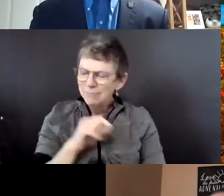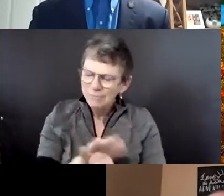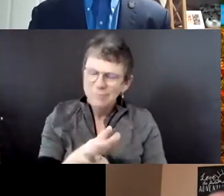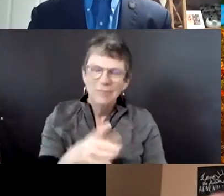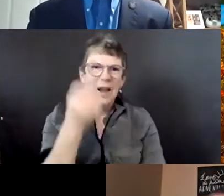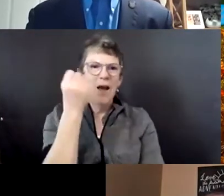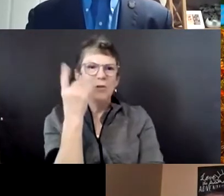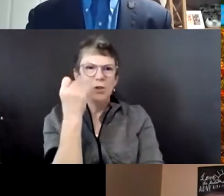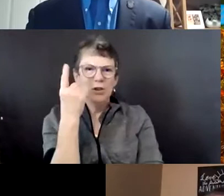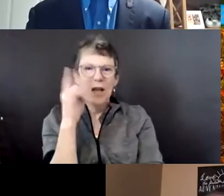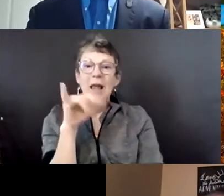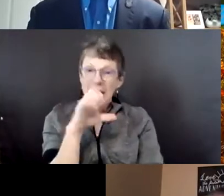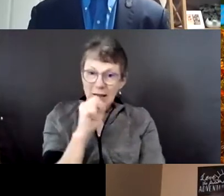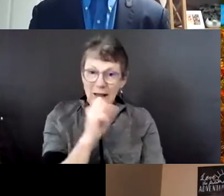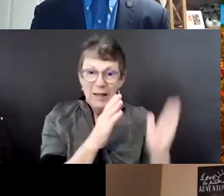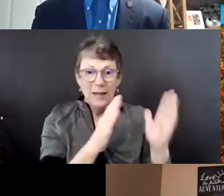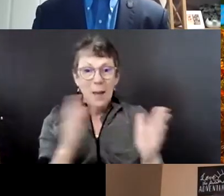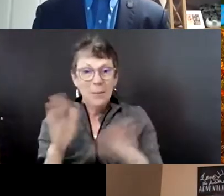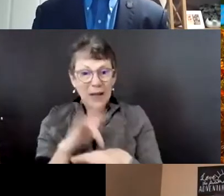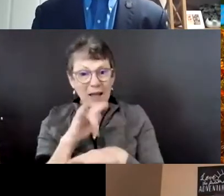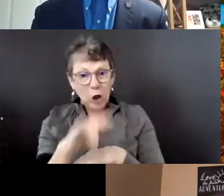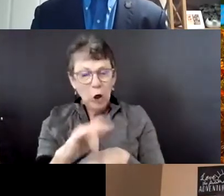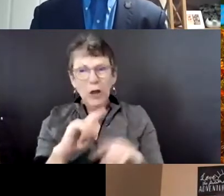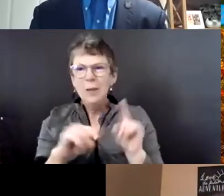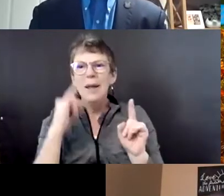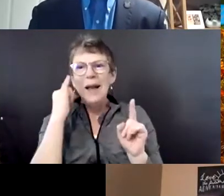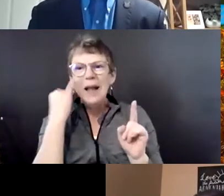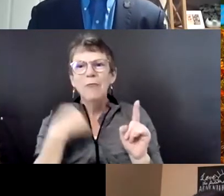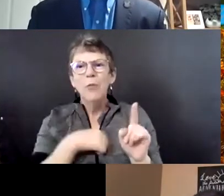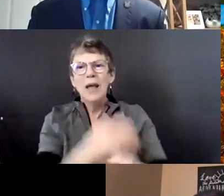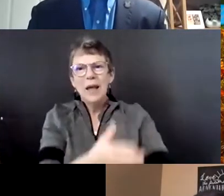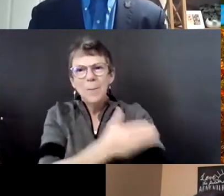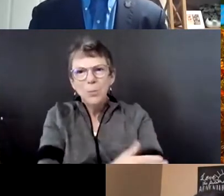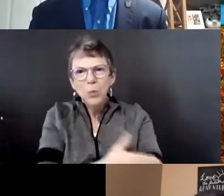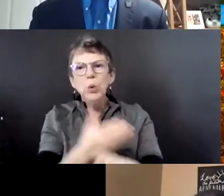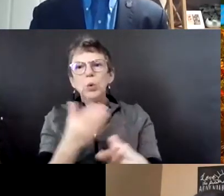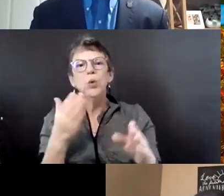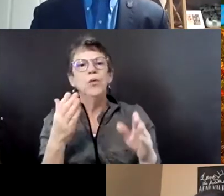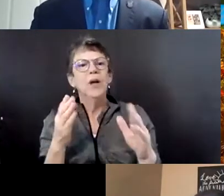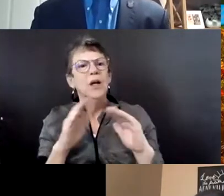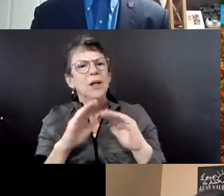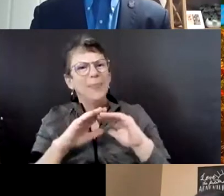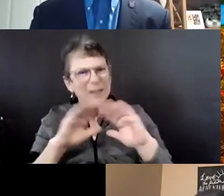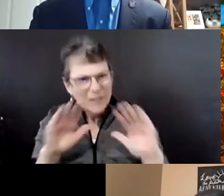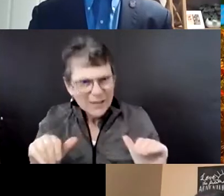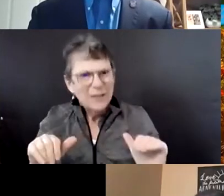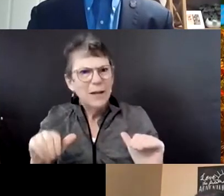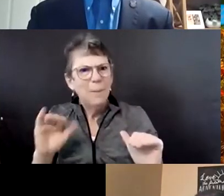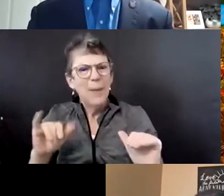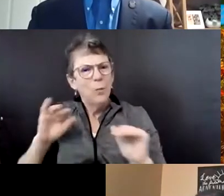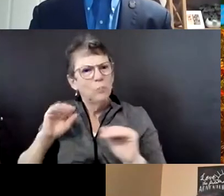plan early and get on there. But if we had a system that worked seamlessly,